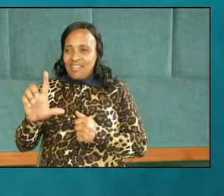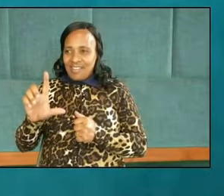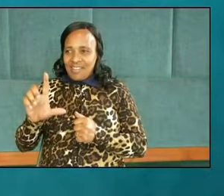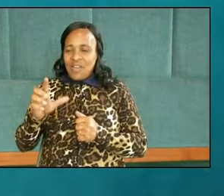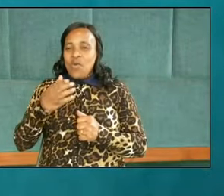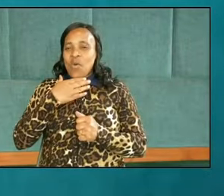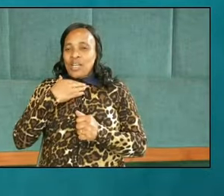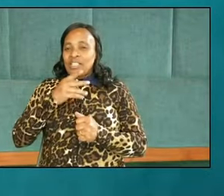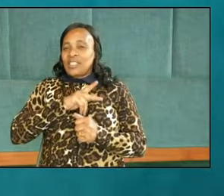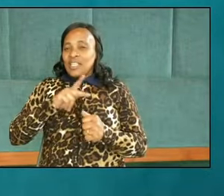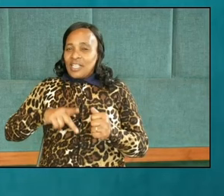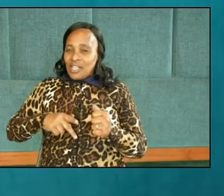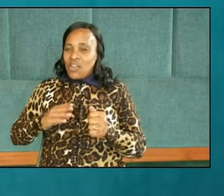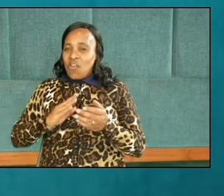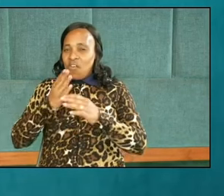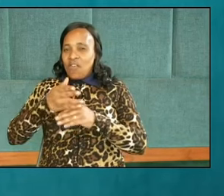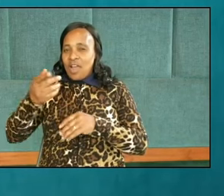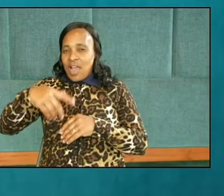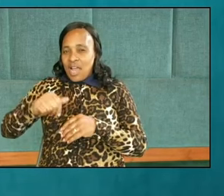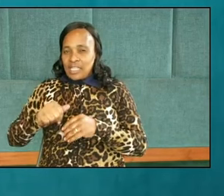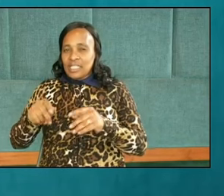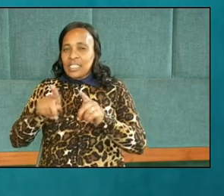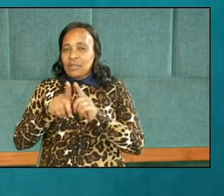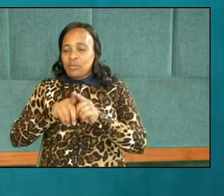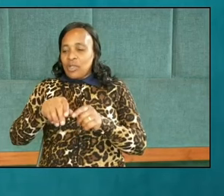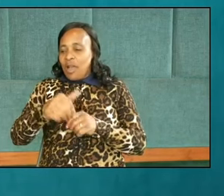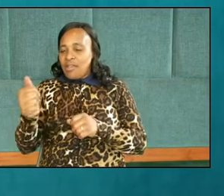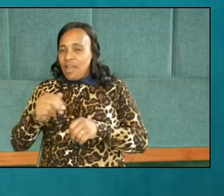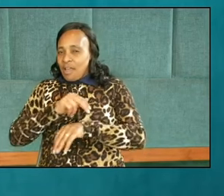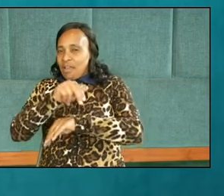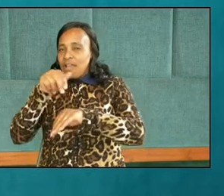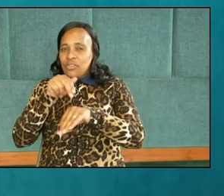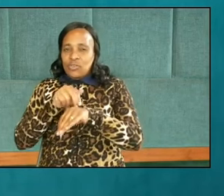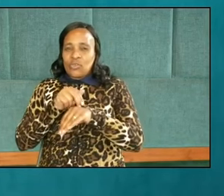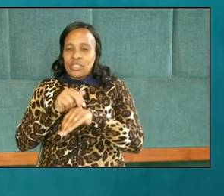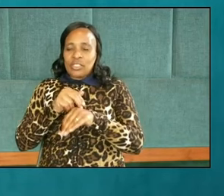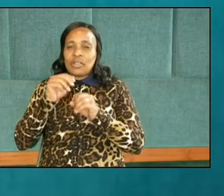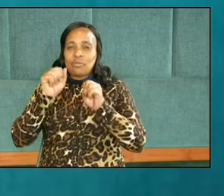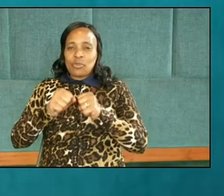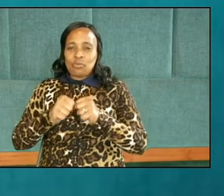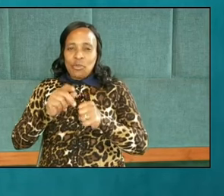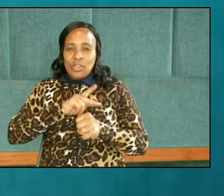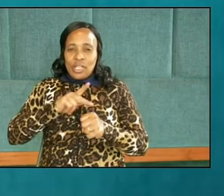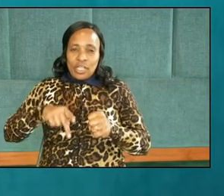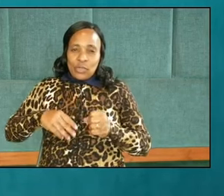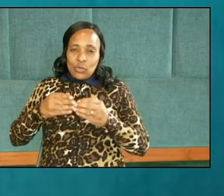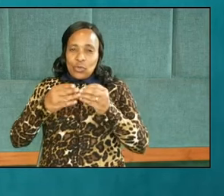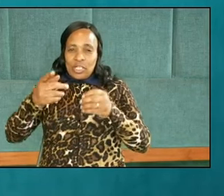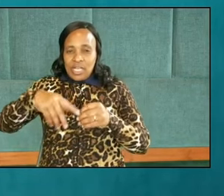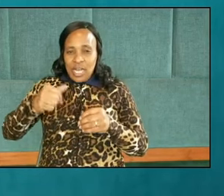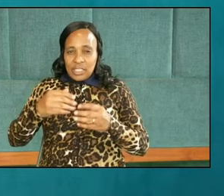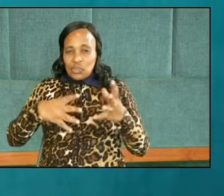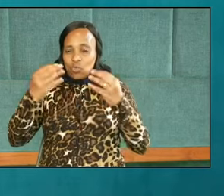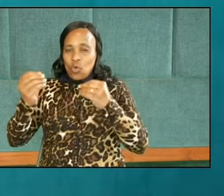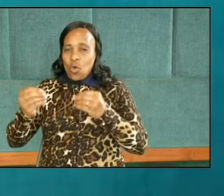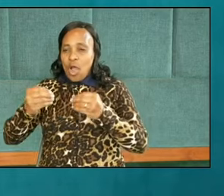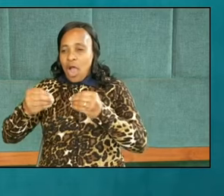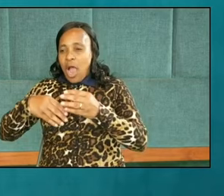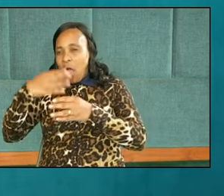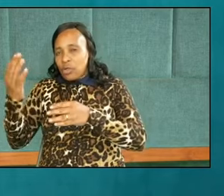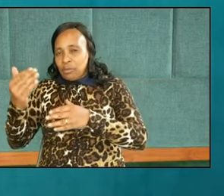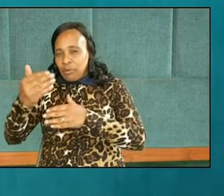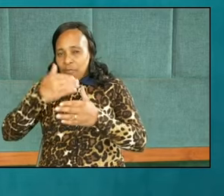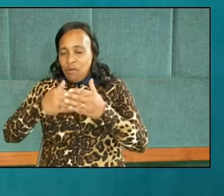a king over us, then we will be like all the other nations, with a king to lead us and to go out before us and fight